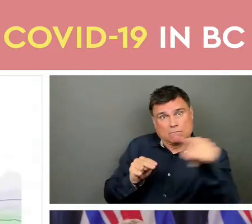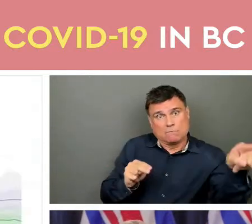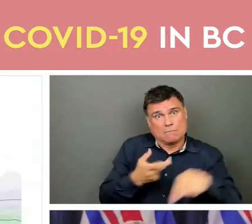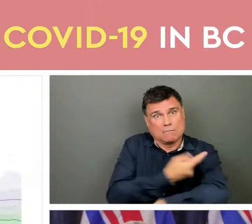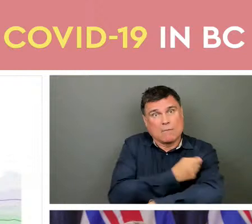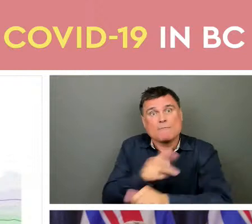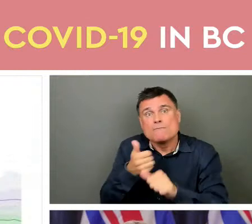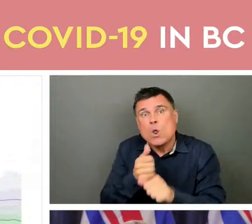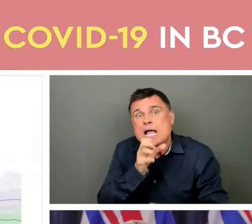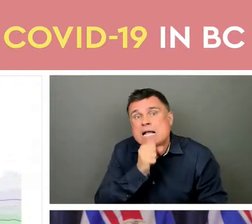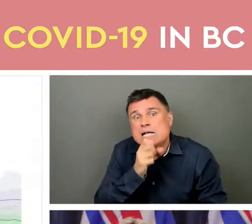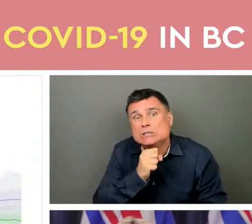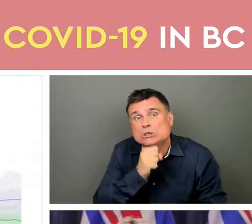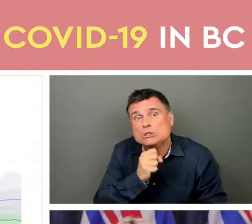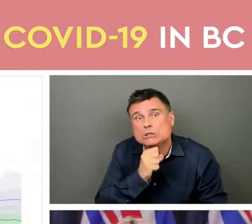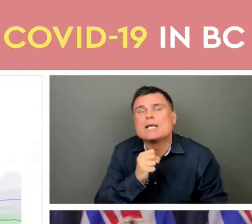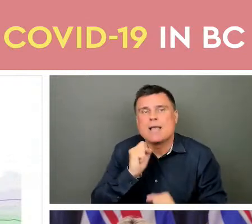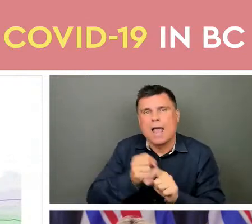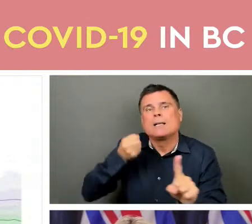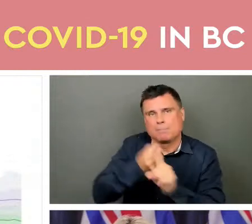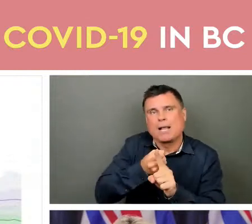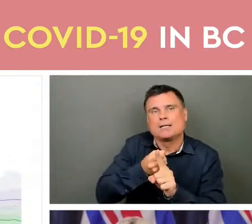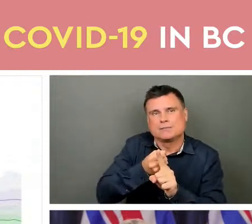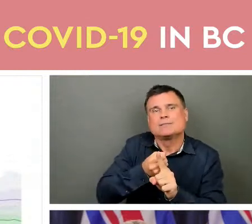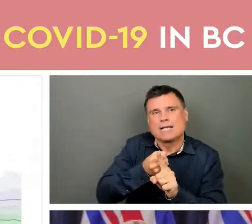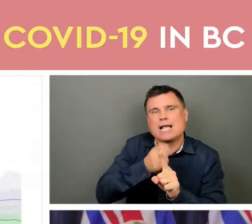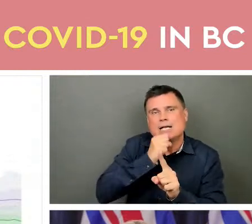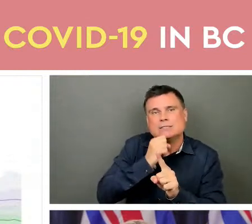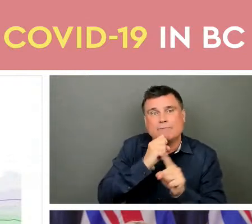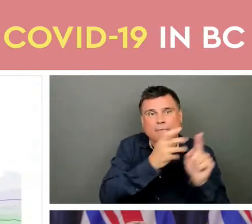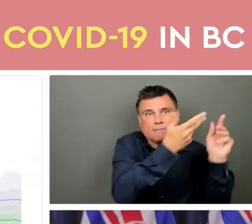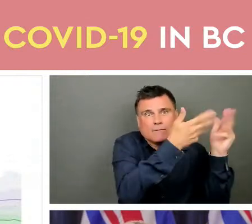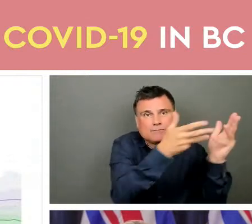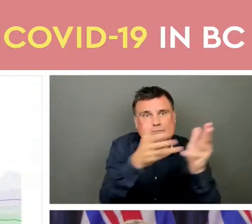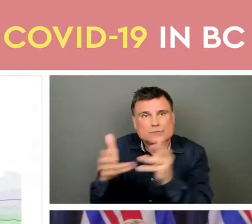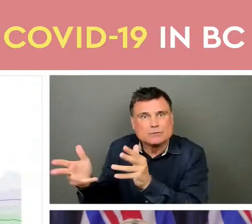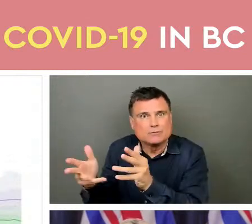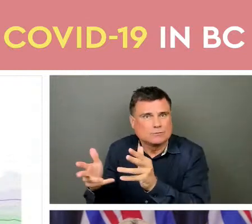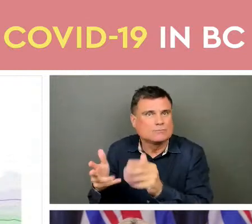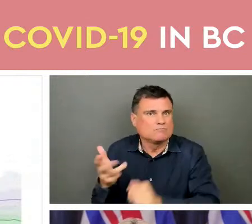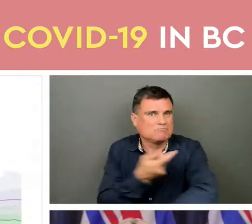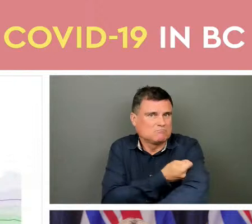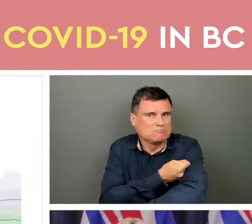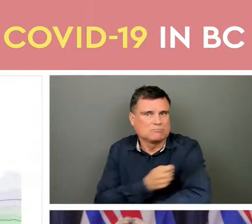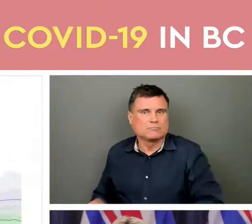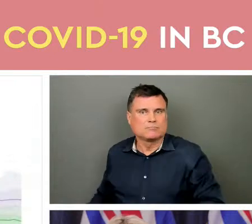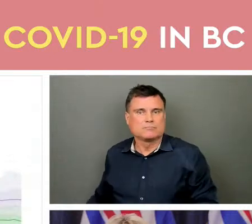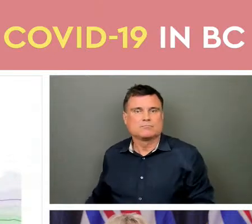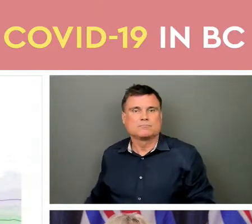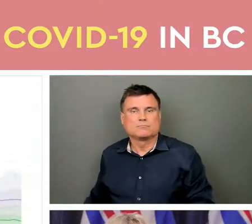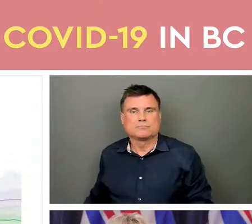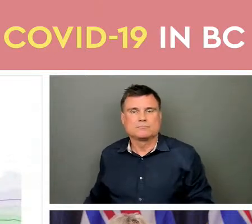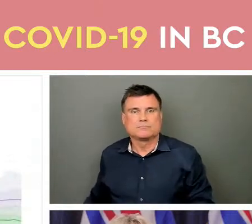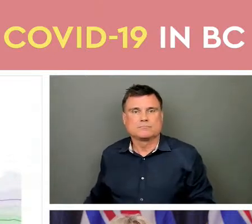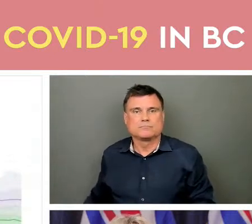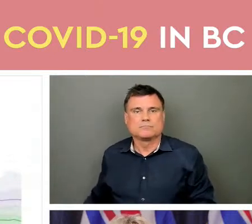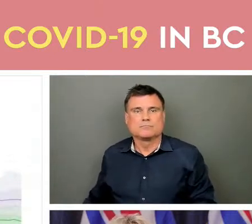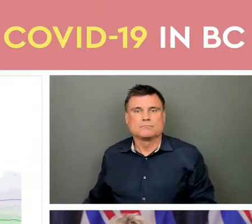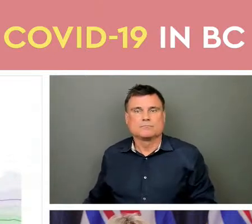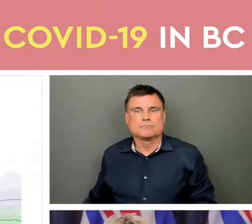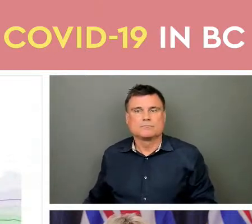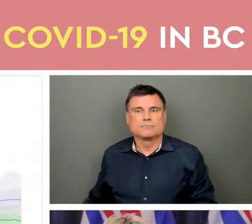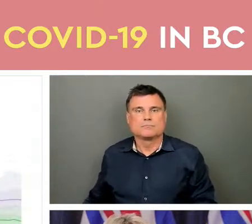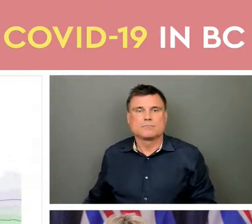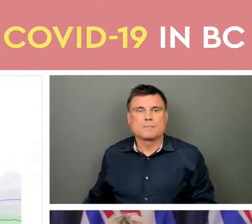difference. So the models that we are coming up with now show a lower transmission